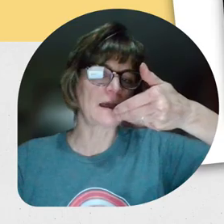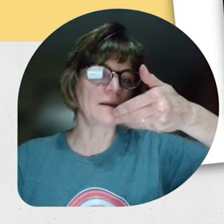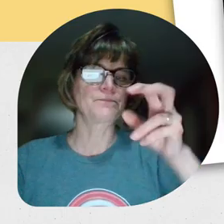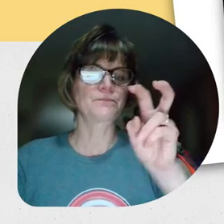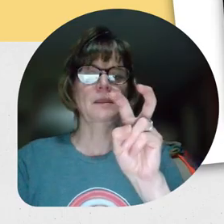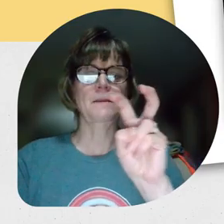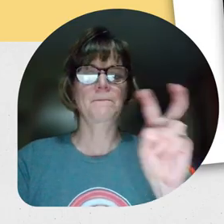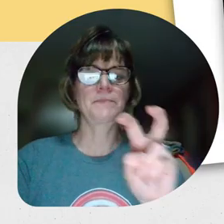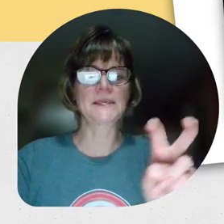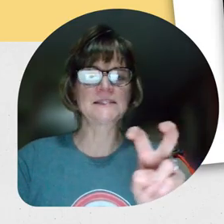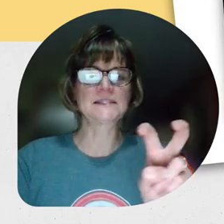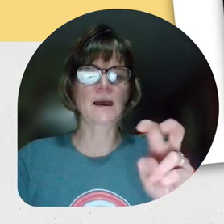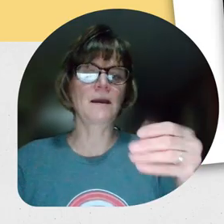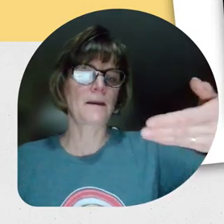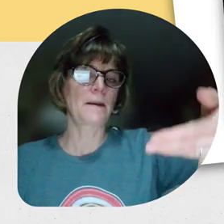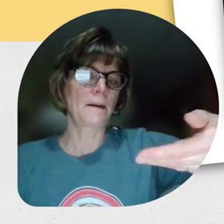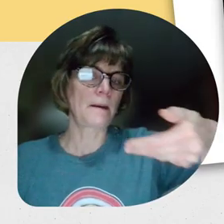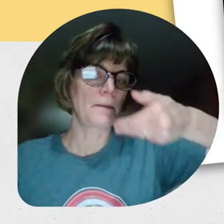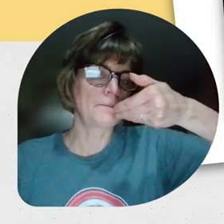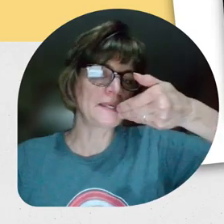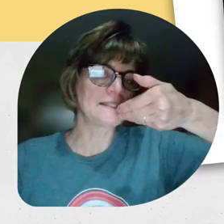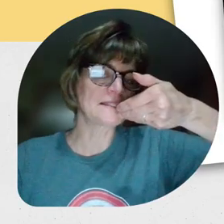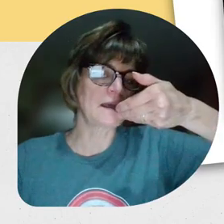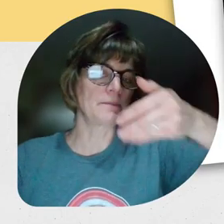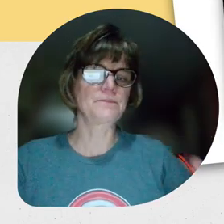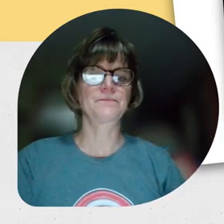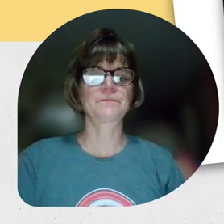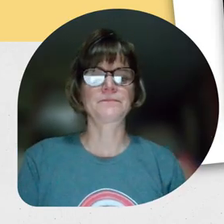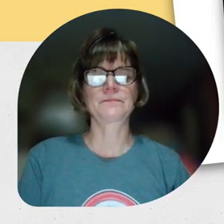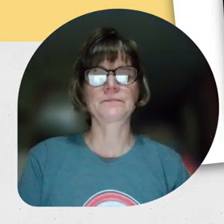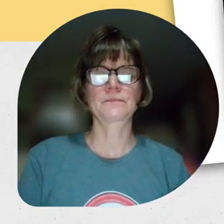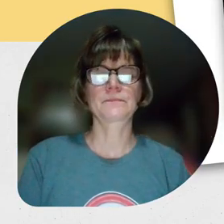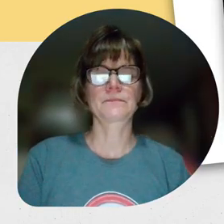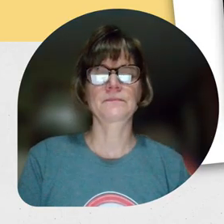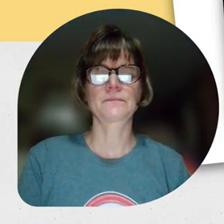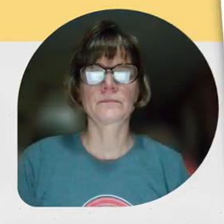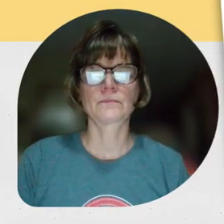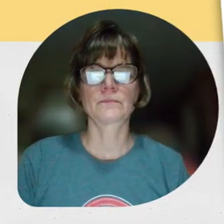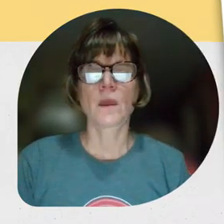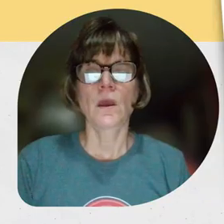Pizza. Pizza. Pizza.